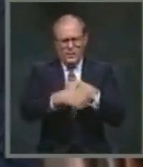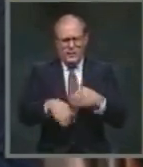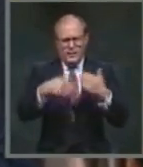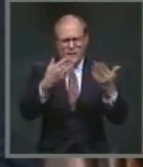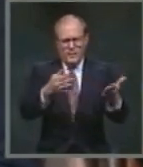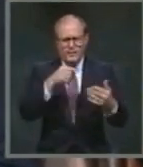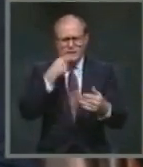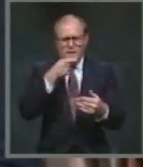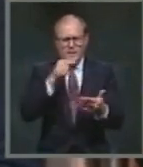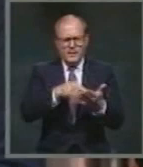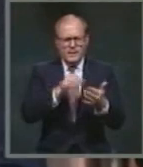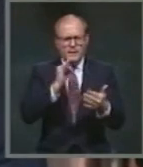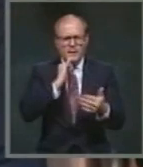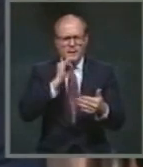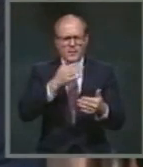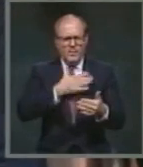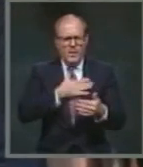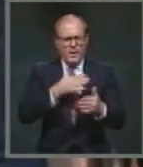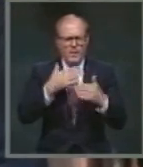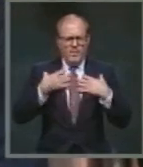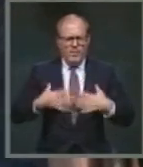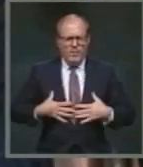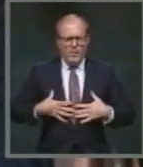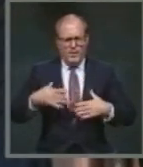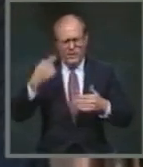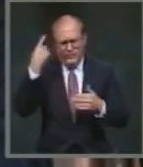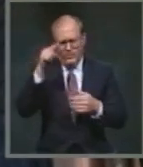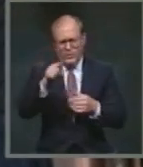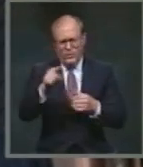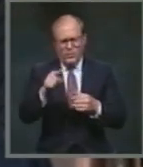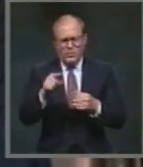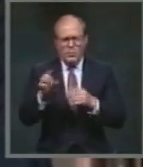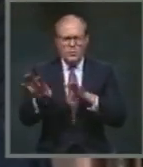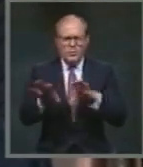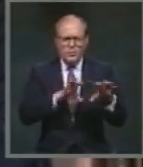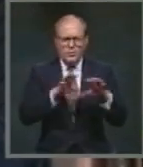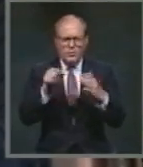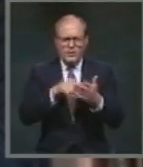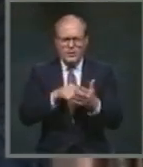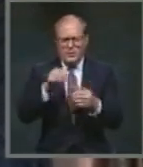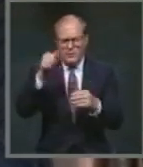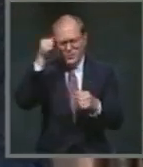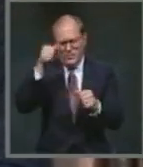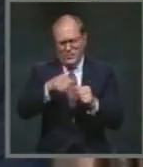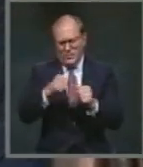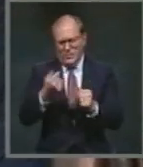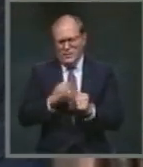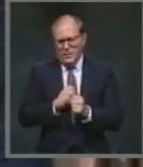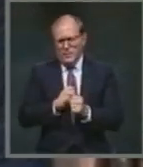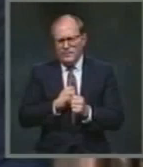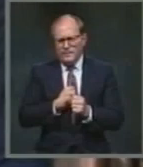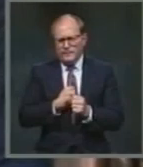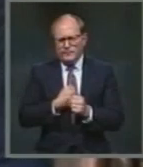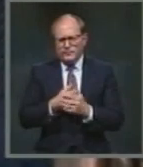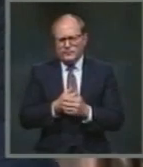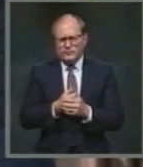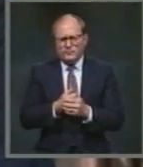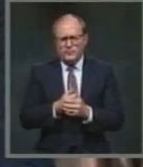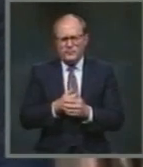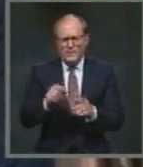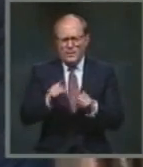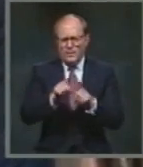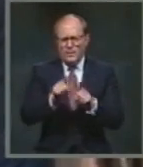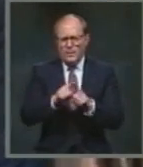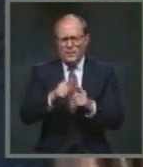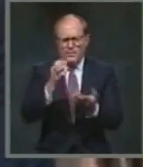saying, This is my body which is given for you. This do in remembrance of me."